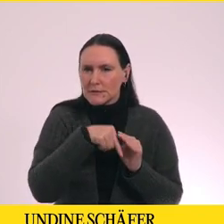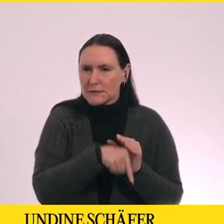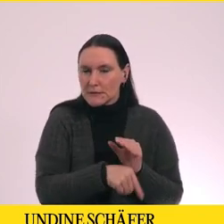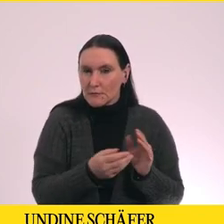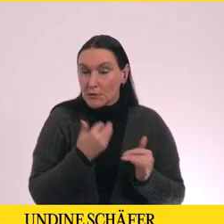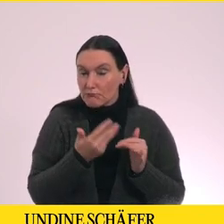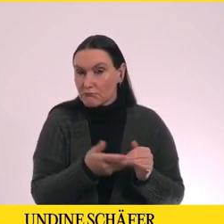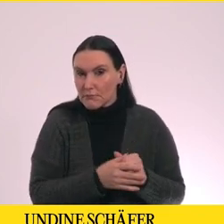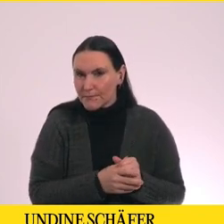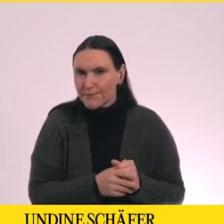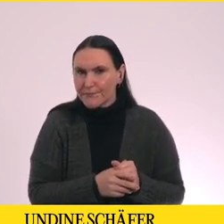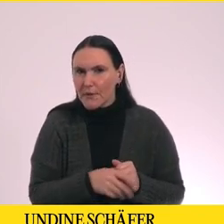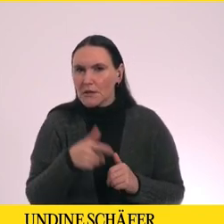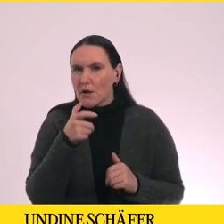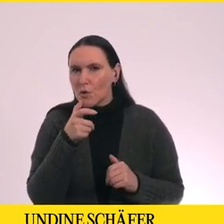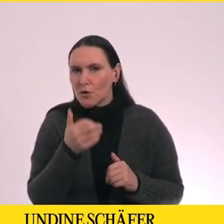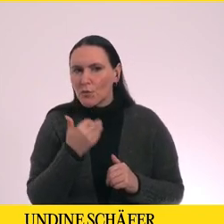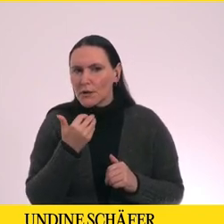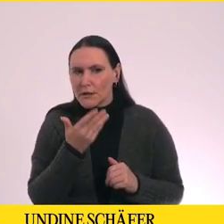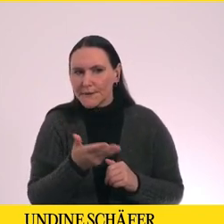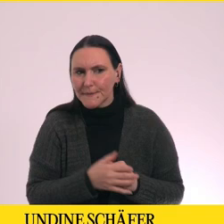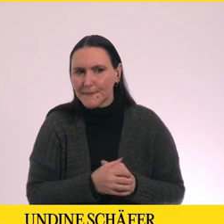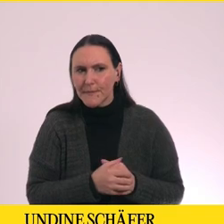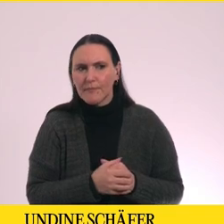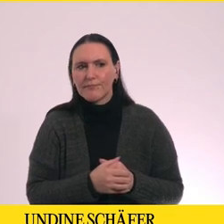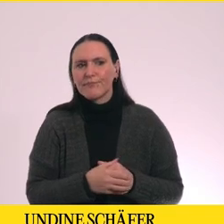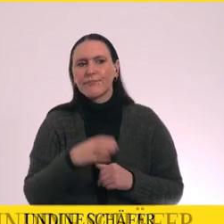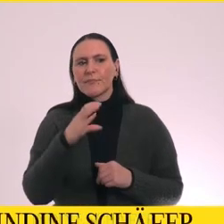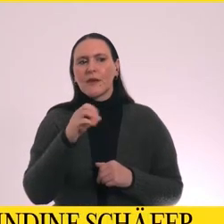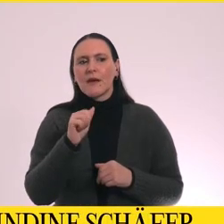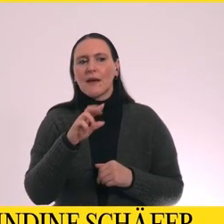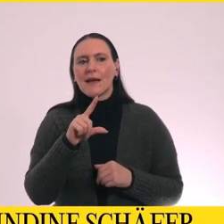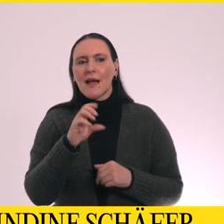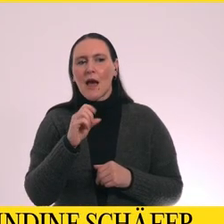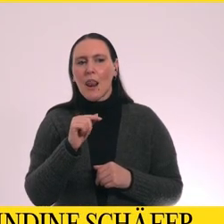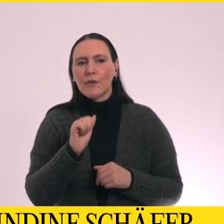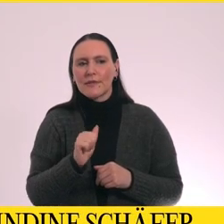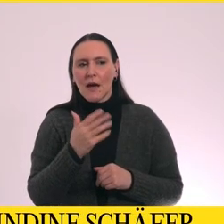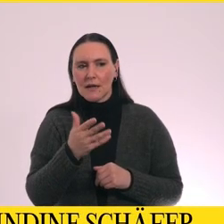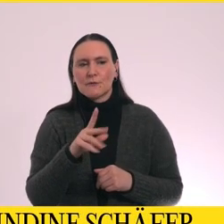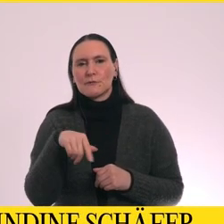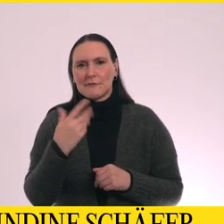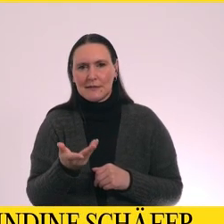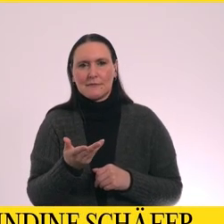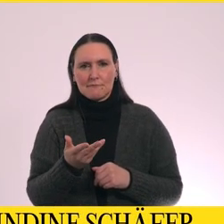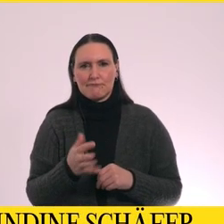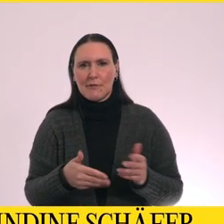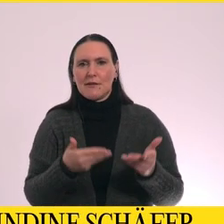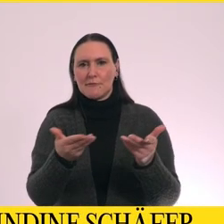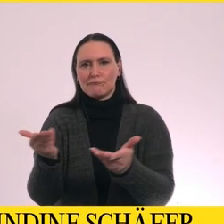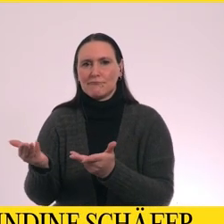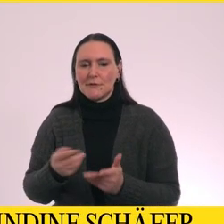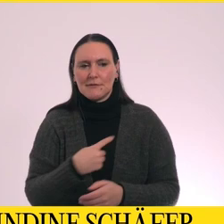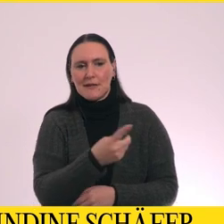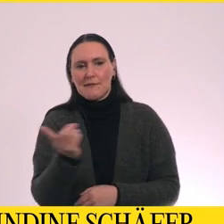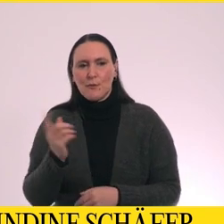that? Carlotta? I would like to start, but then I would like to really open it up to everyone, because I think